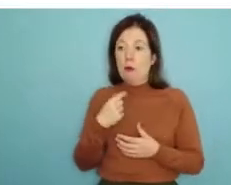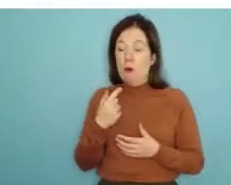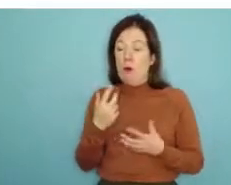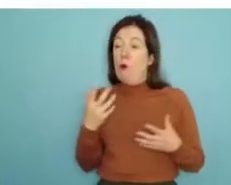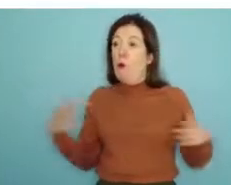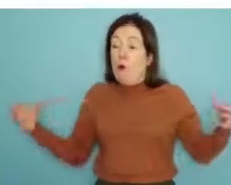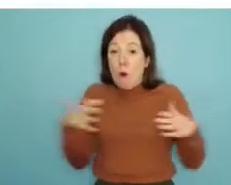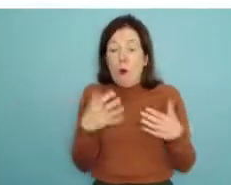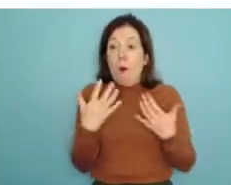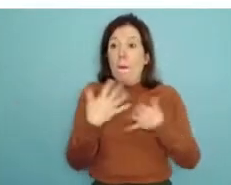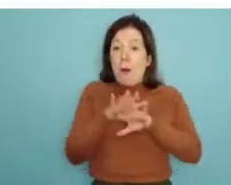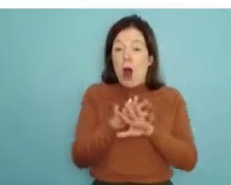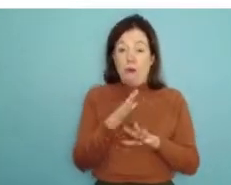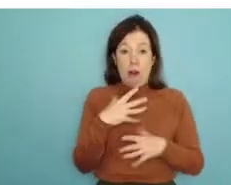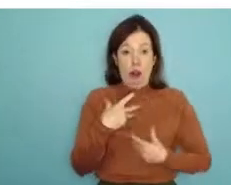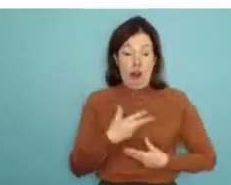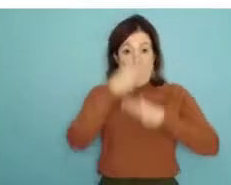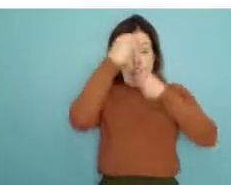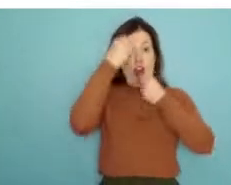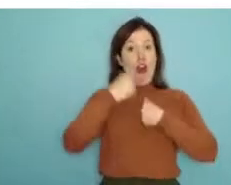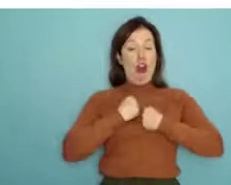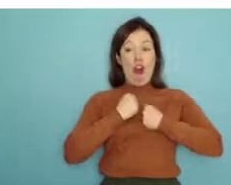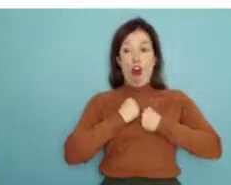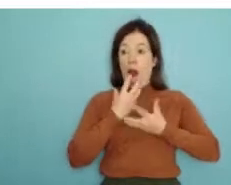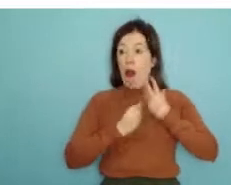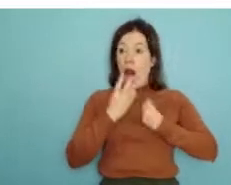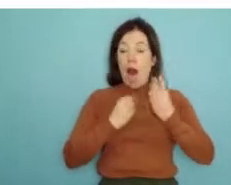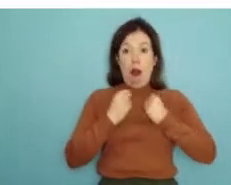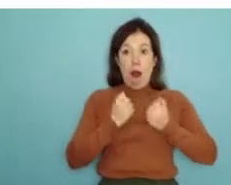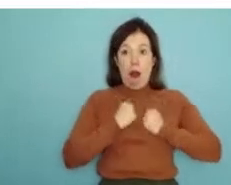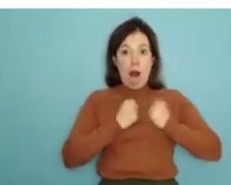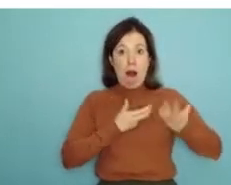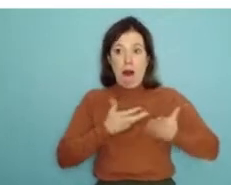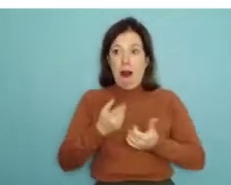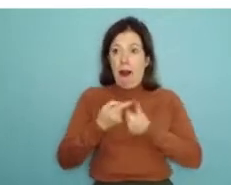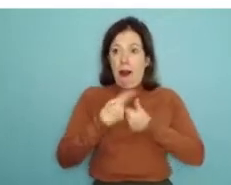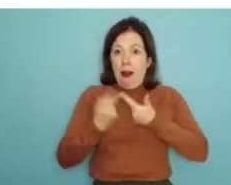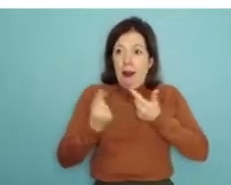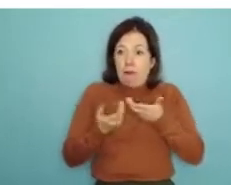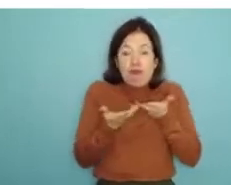me about what we were suddenly offering, and